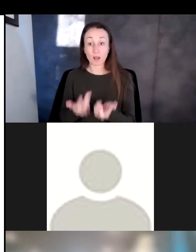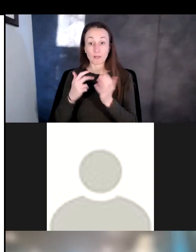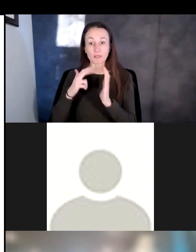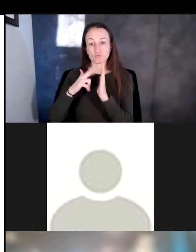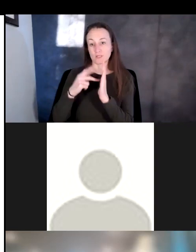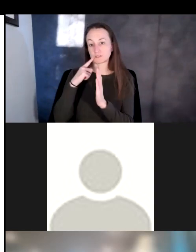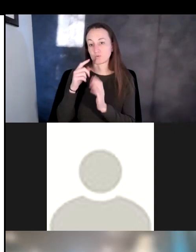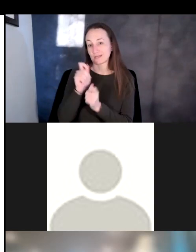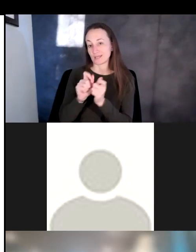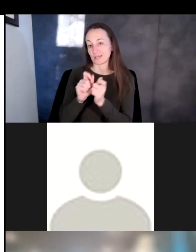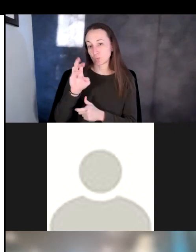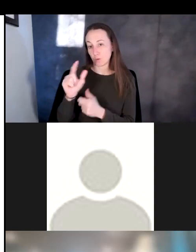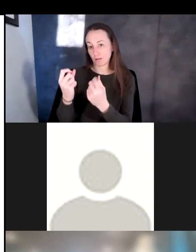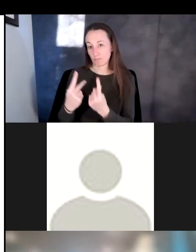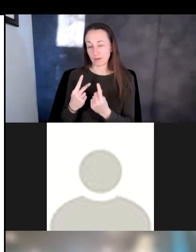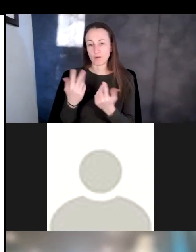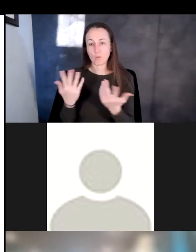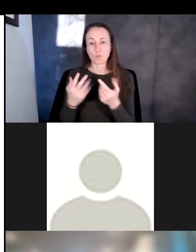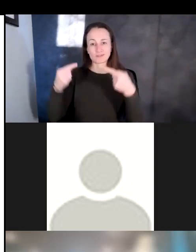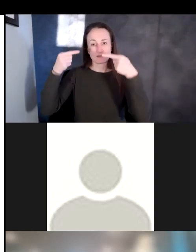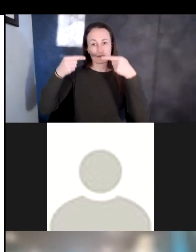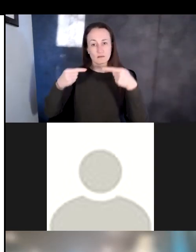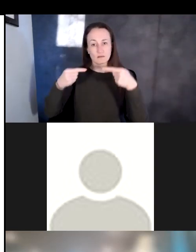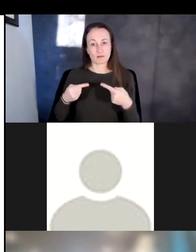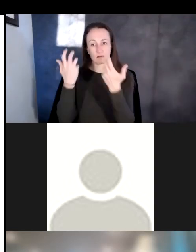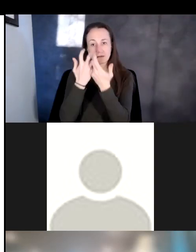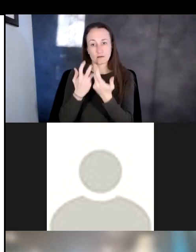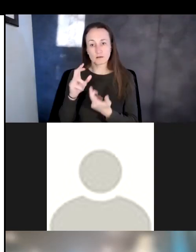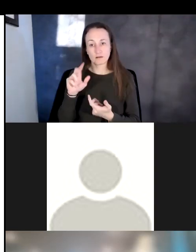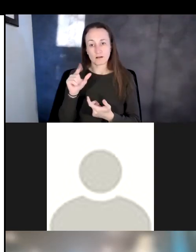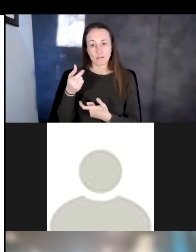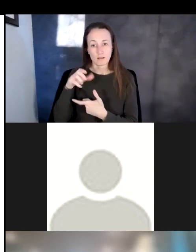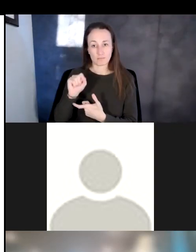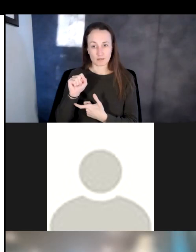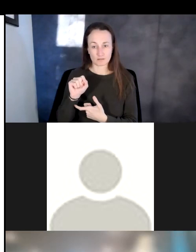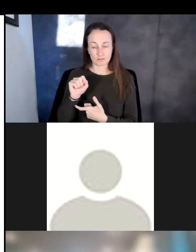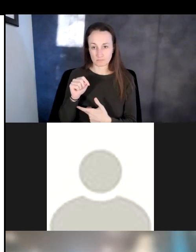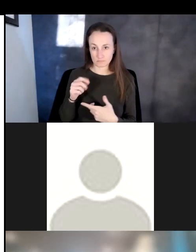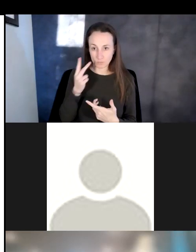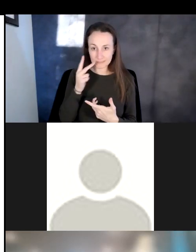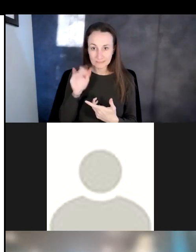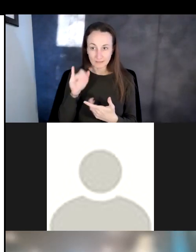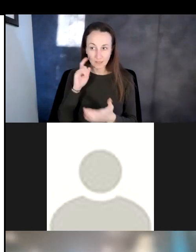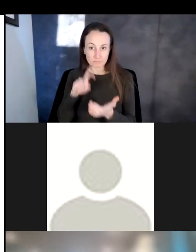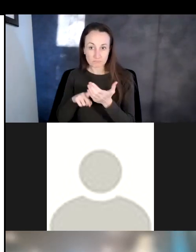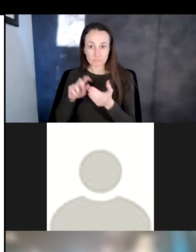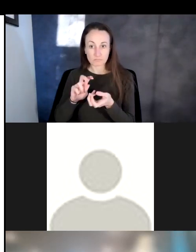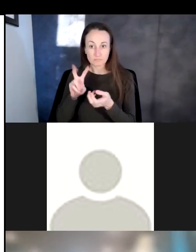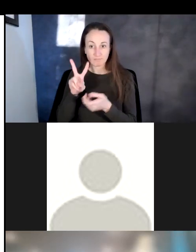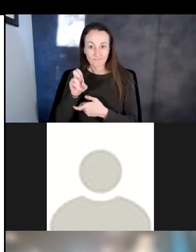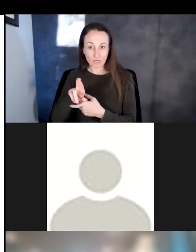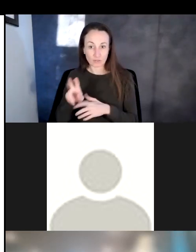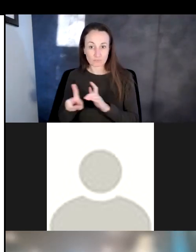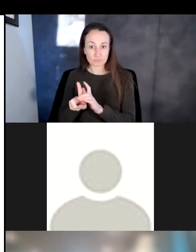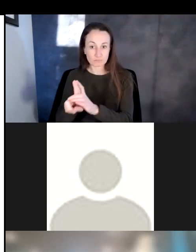well that came back? What was the alignment frequency, right? How frequently did we see this identified variant in there? But the